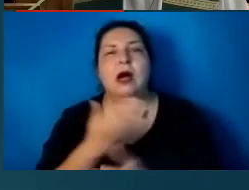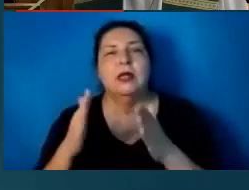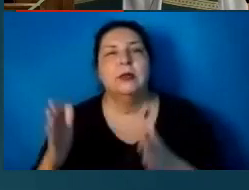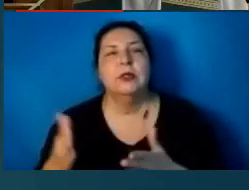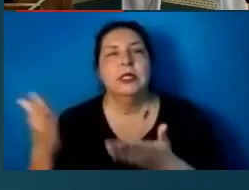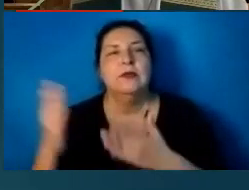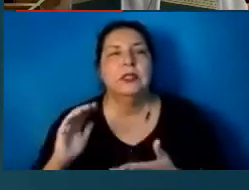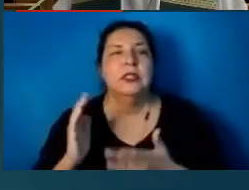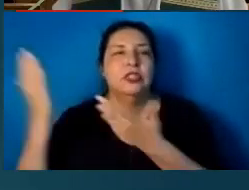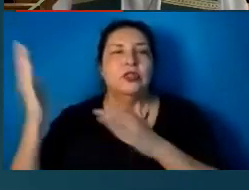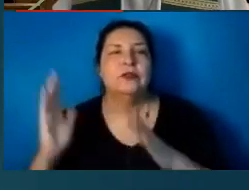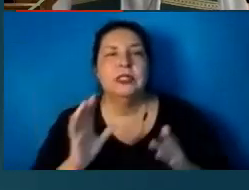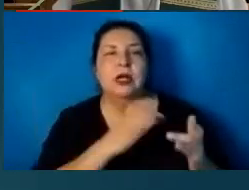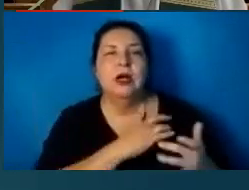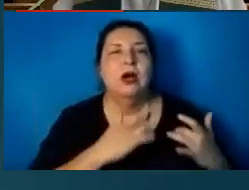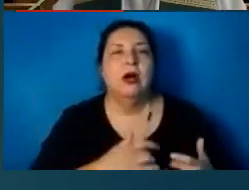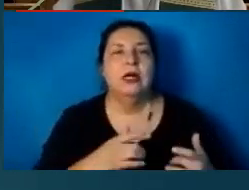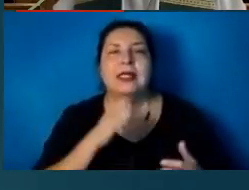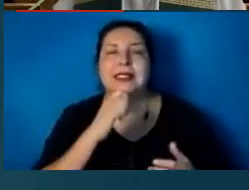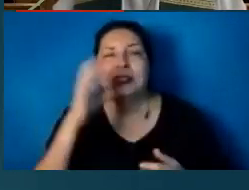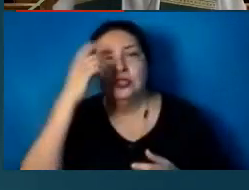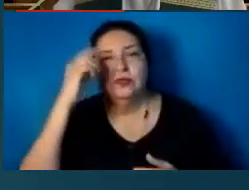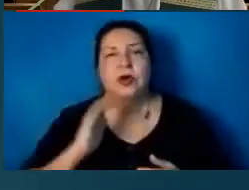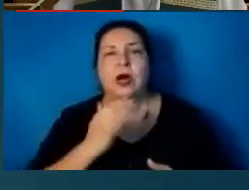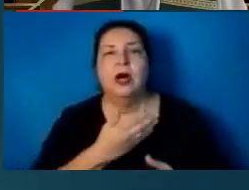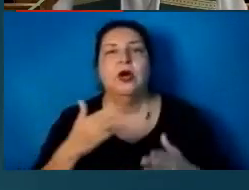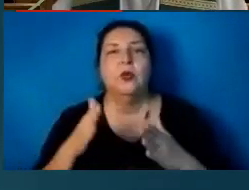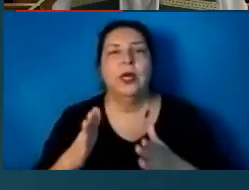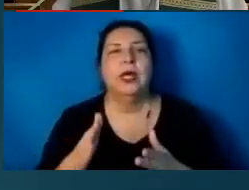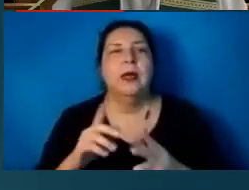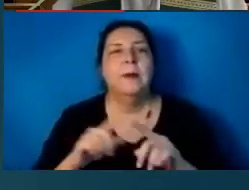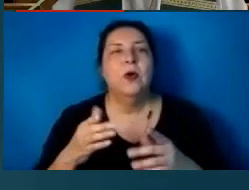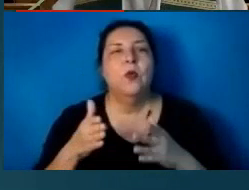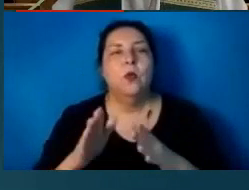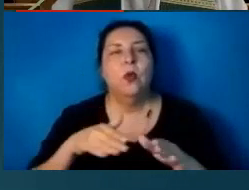own way, but walks on the path of eternal life. Lord, in your mercy.